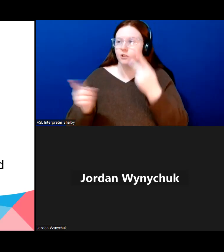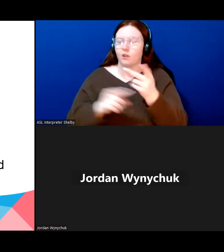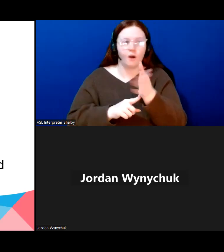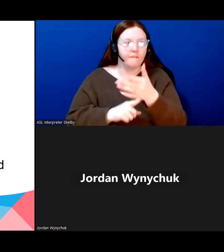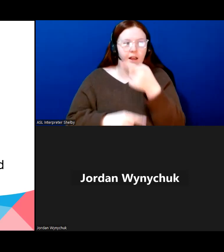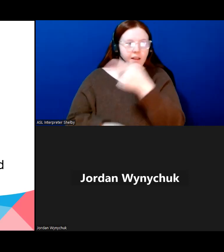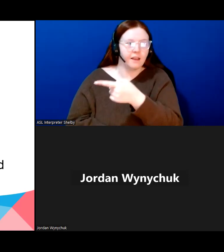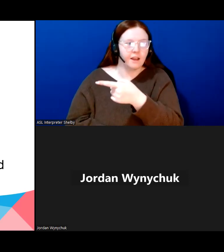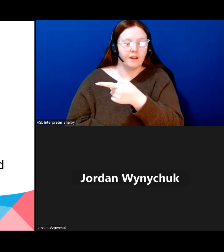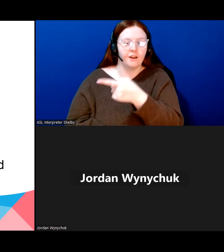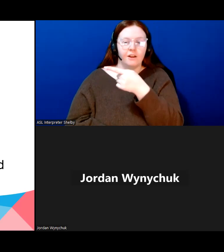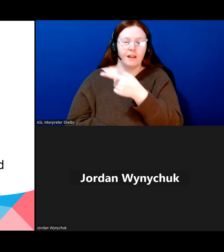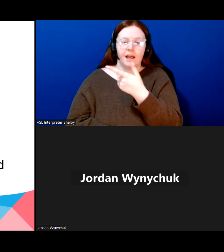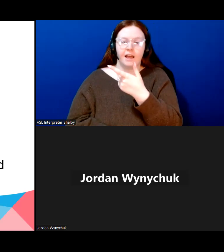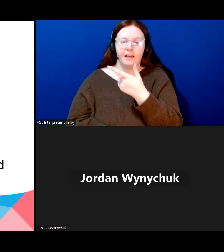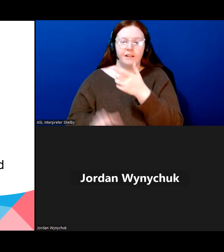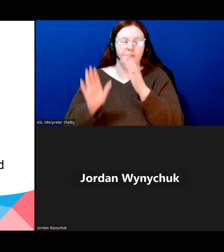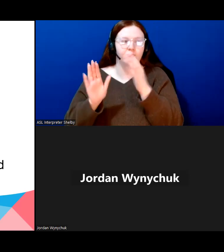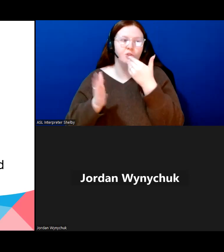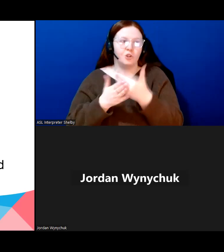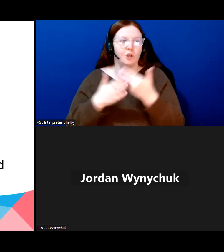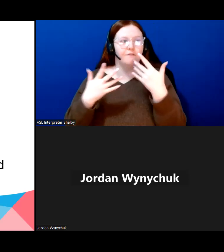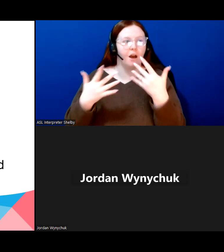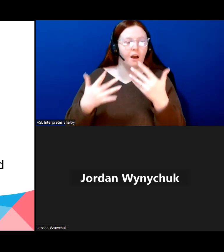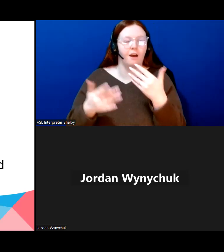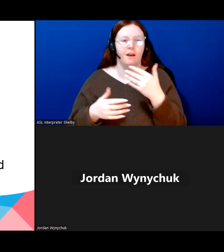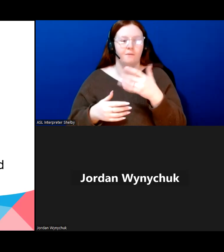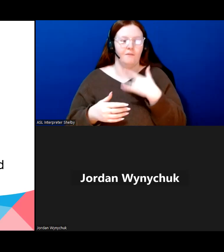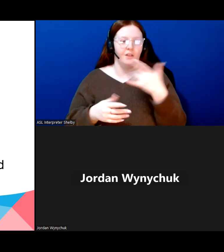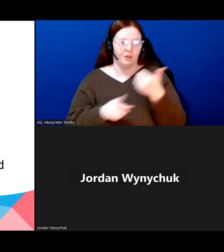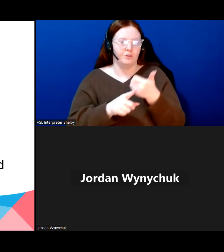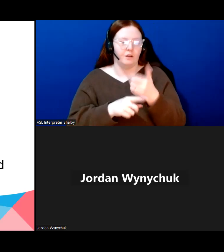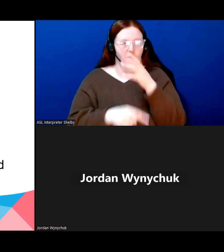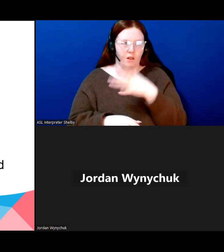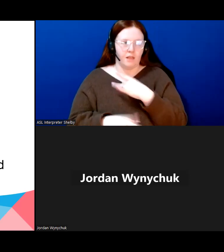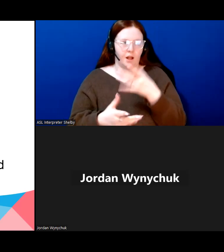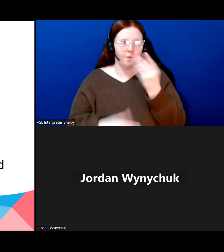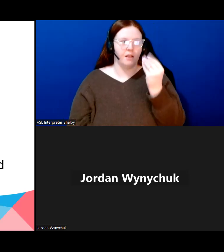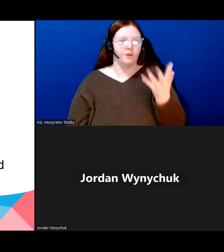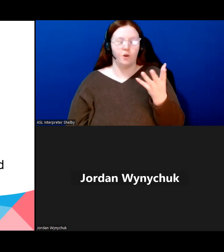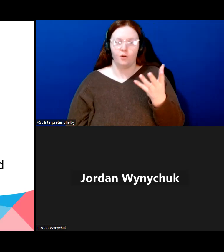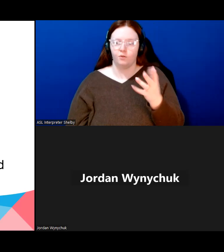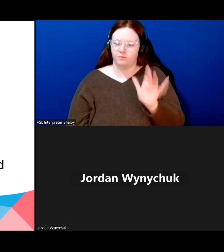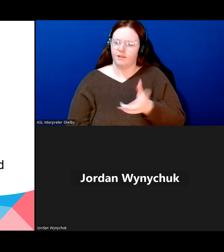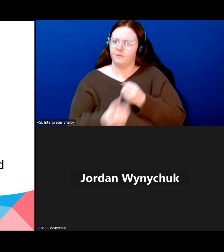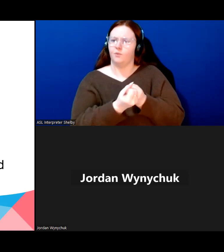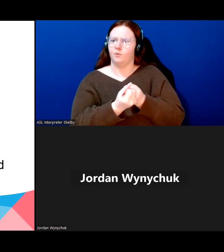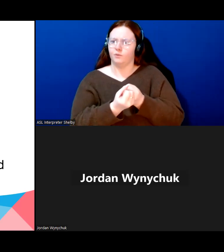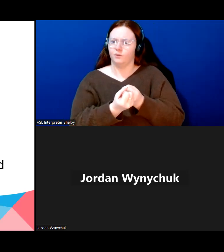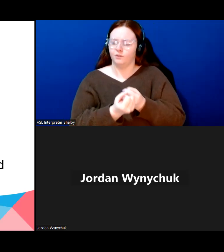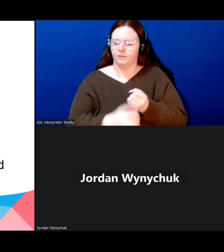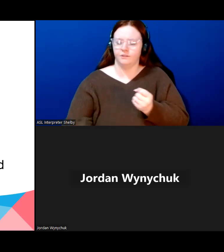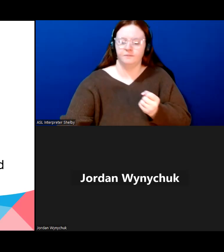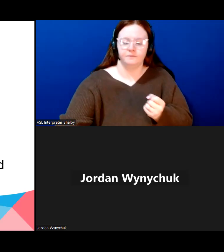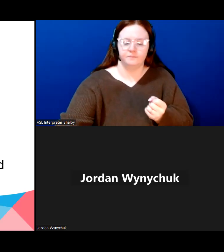flag and it had a great vibe and I feel like you'd like this store. I'm just letting you know. So it